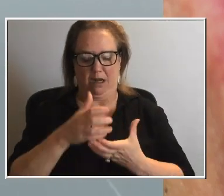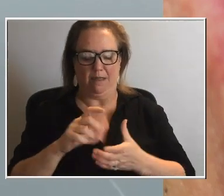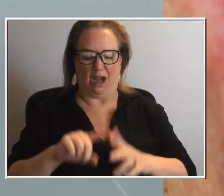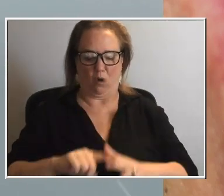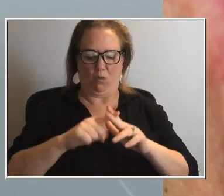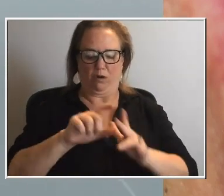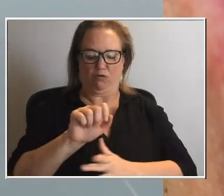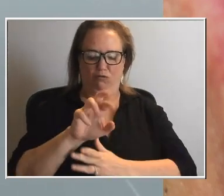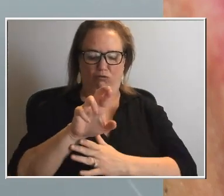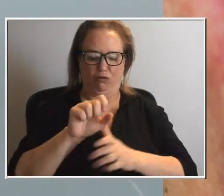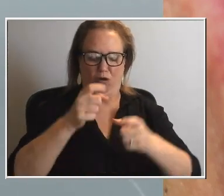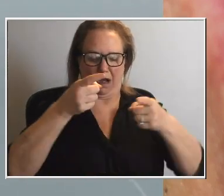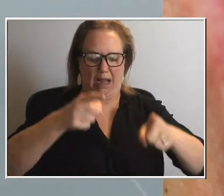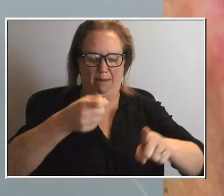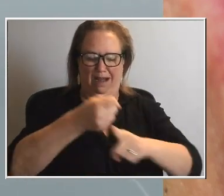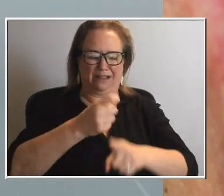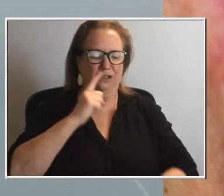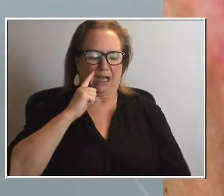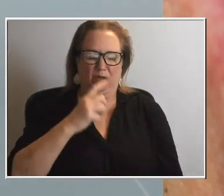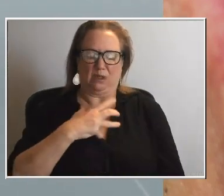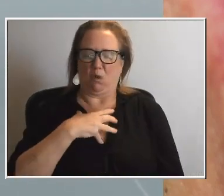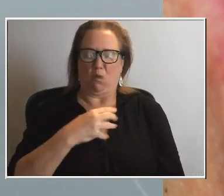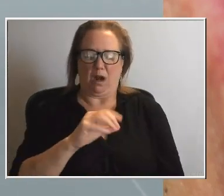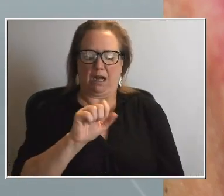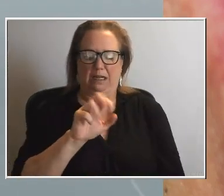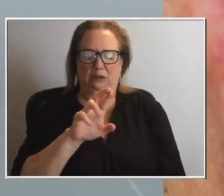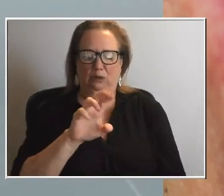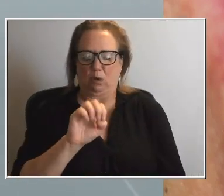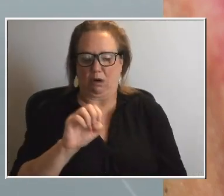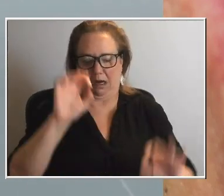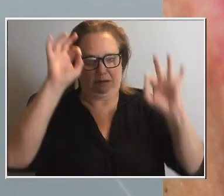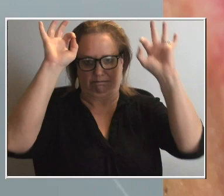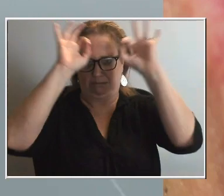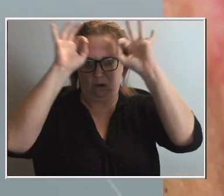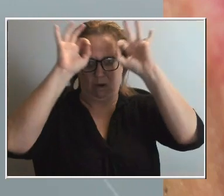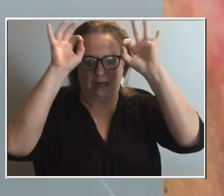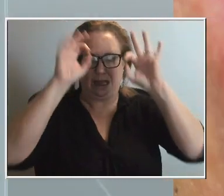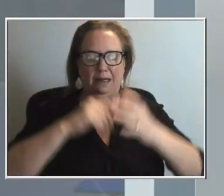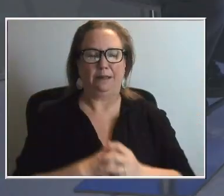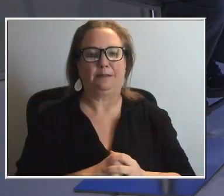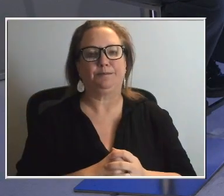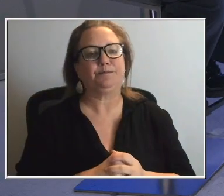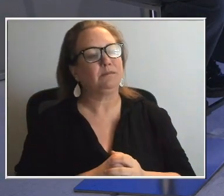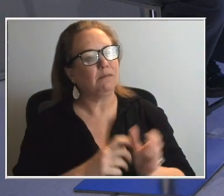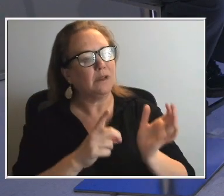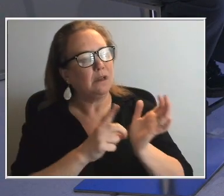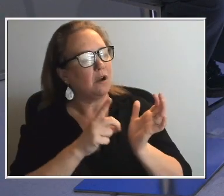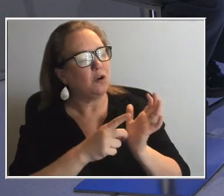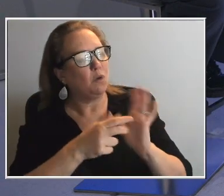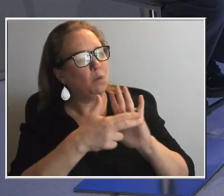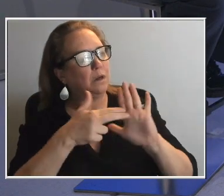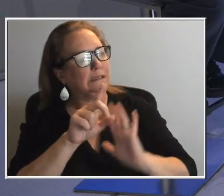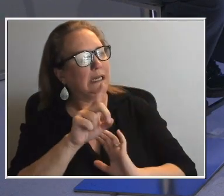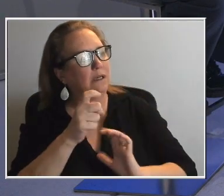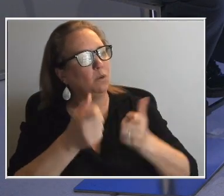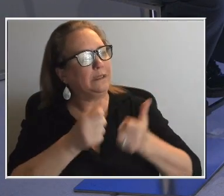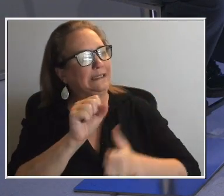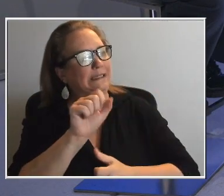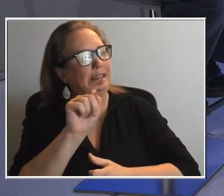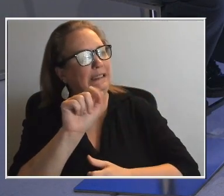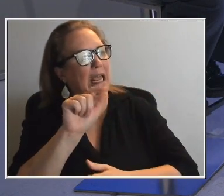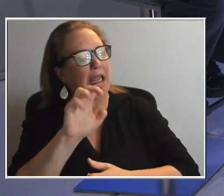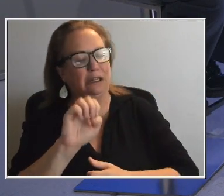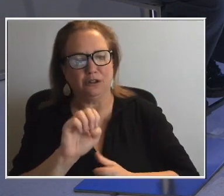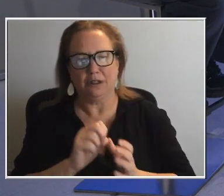I thought it was just a little white sore. I had no clue. Dr. Coccarella, what was the diagnosis? What stage was it in?